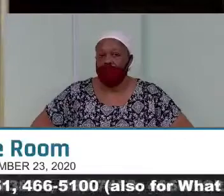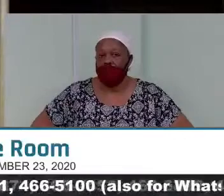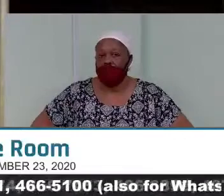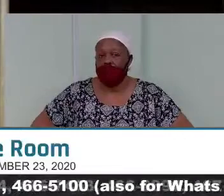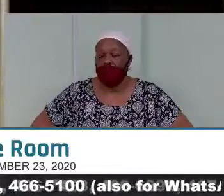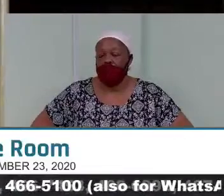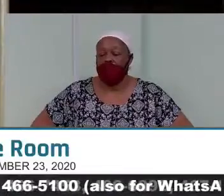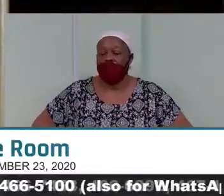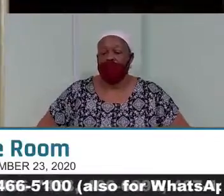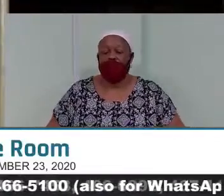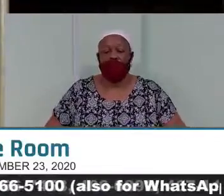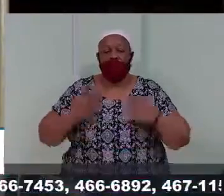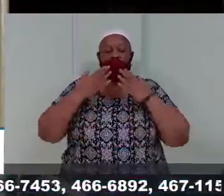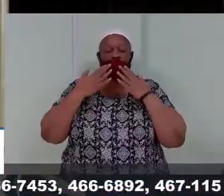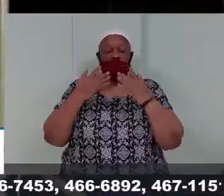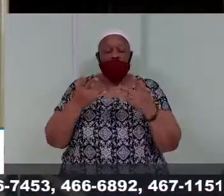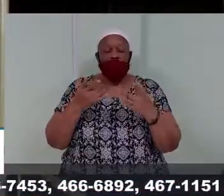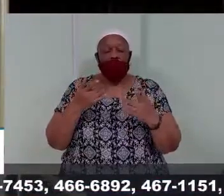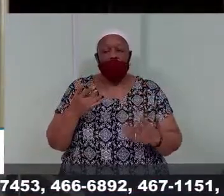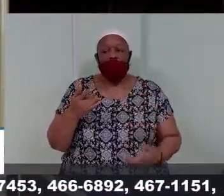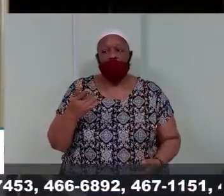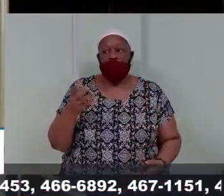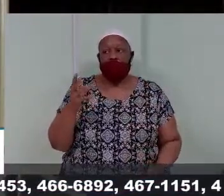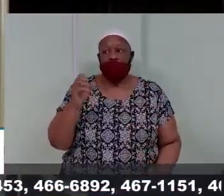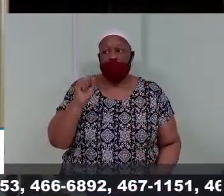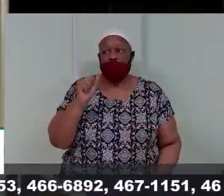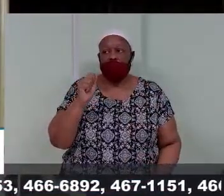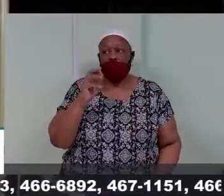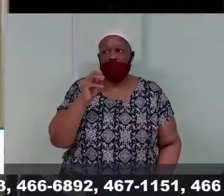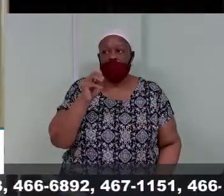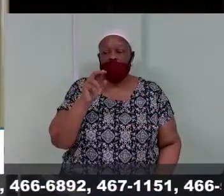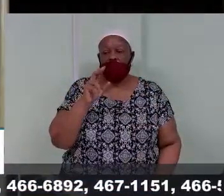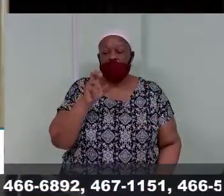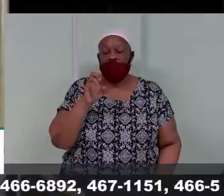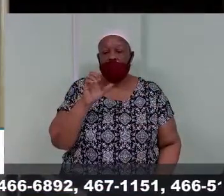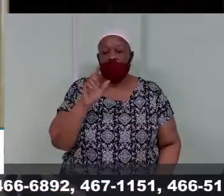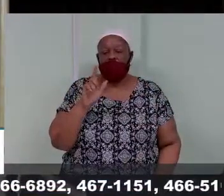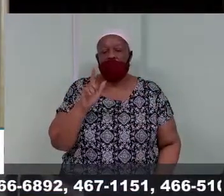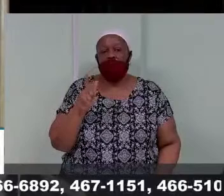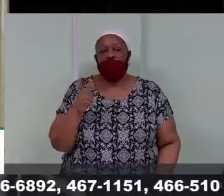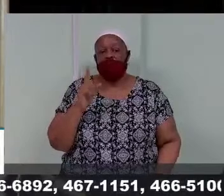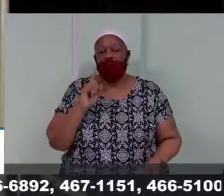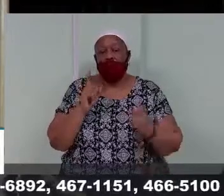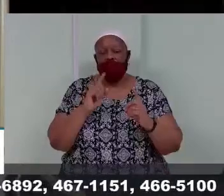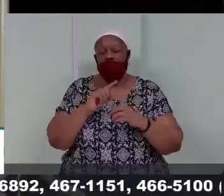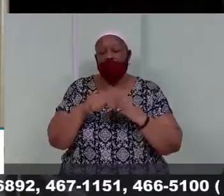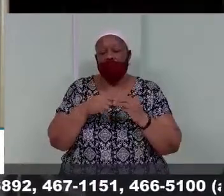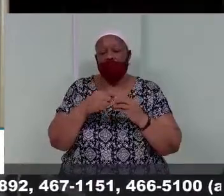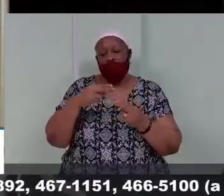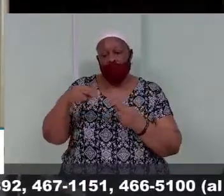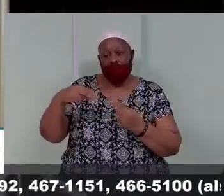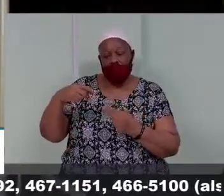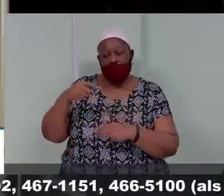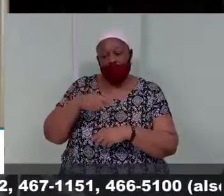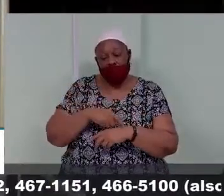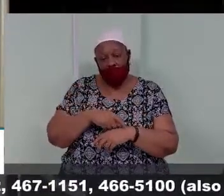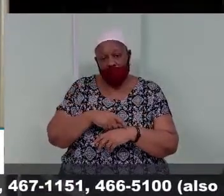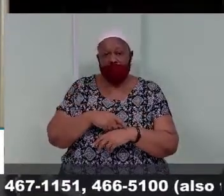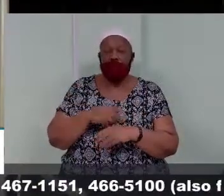Thank you very much, Mr. Samuel. We now come to the question and answer segment, and the first